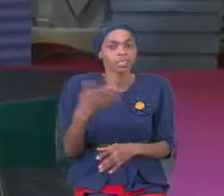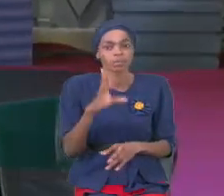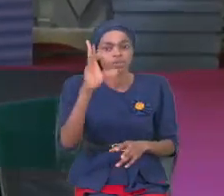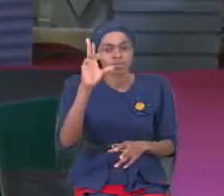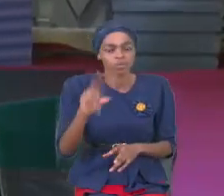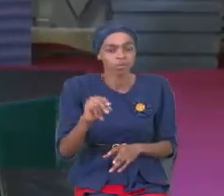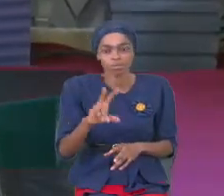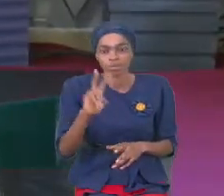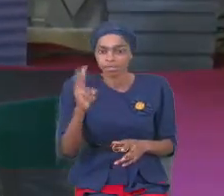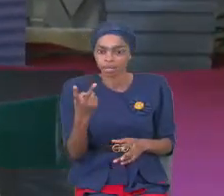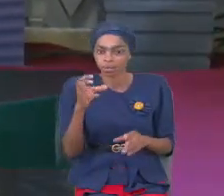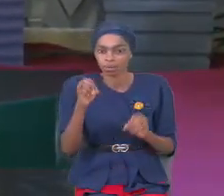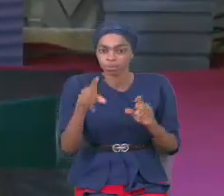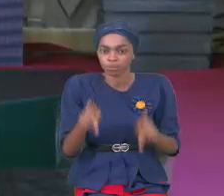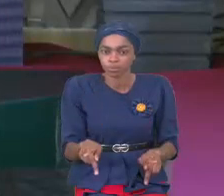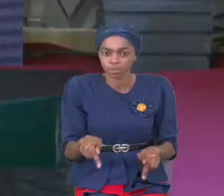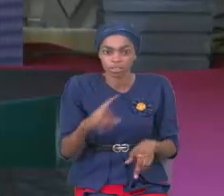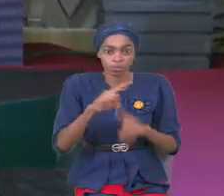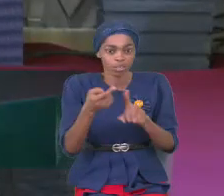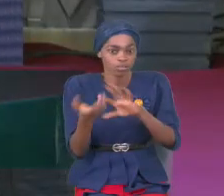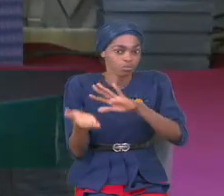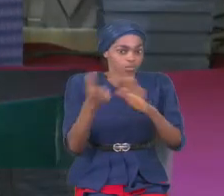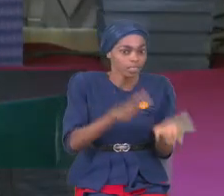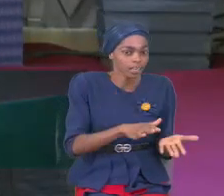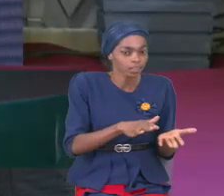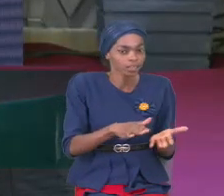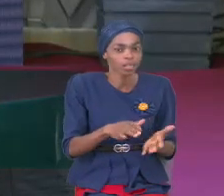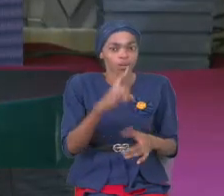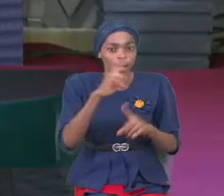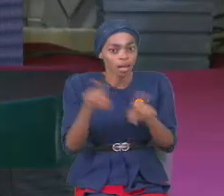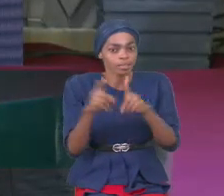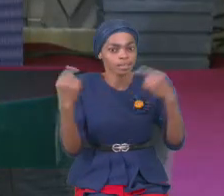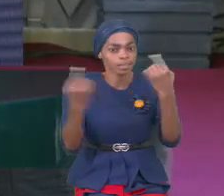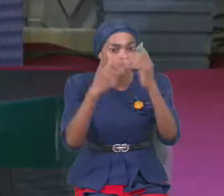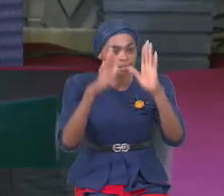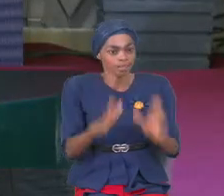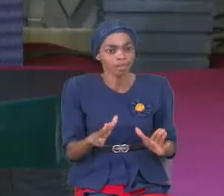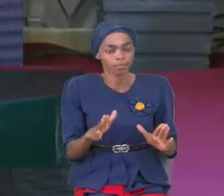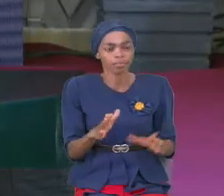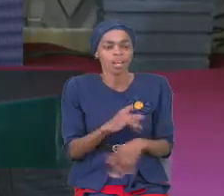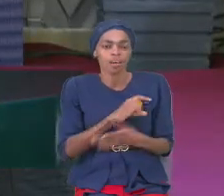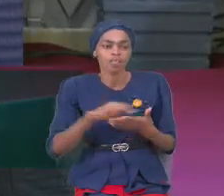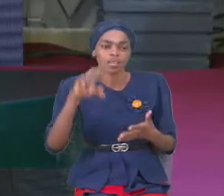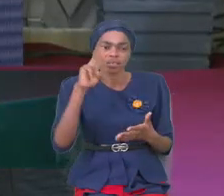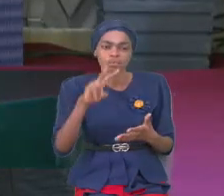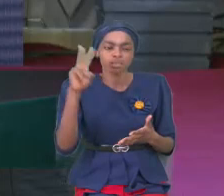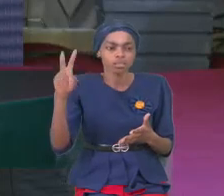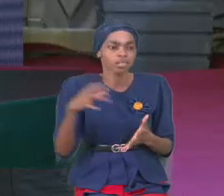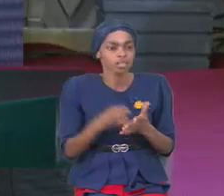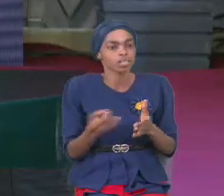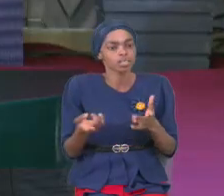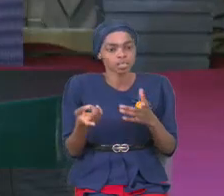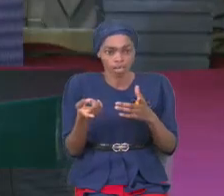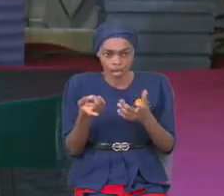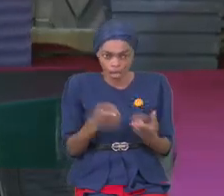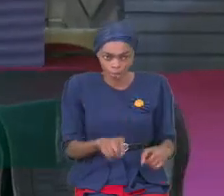verse 22, and it came to pass that the beggar died and was carried by the angels into